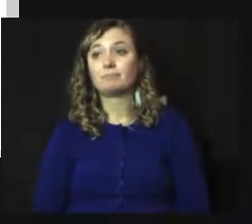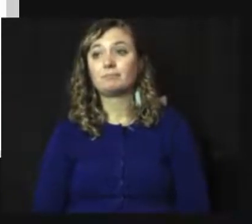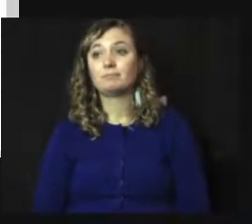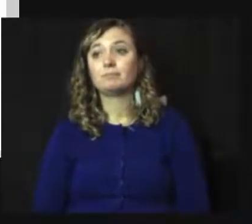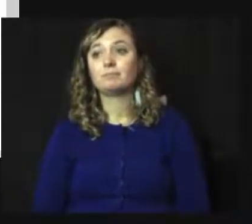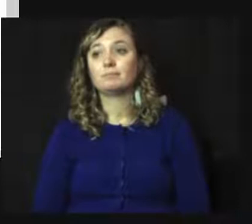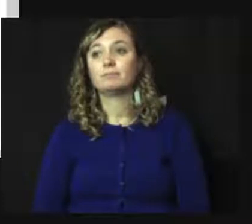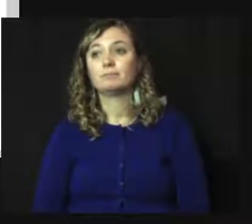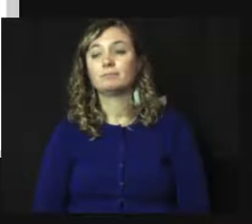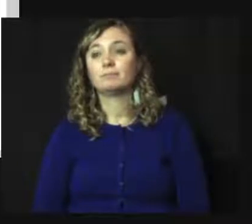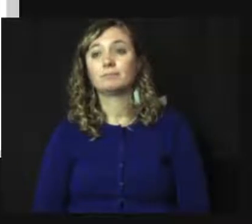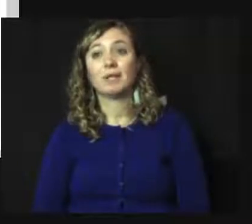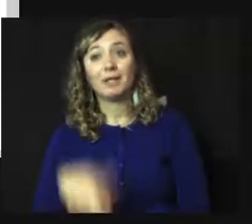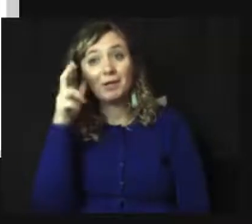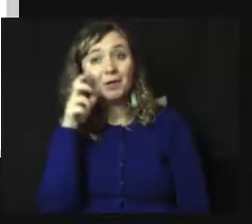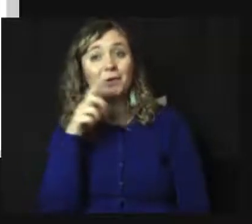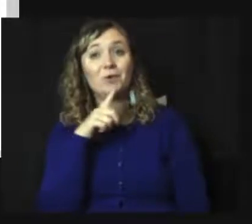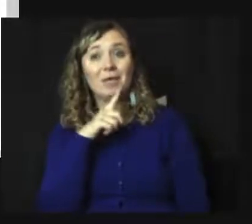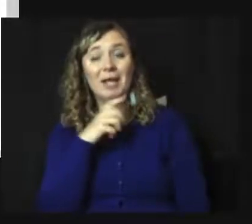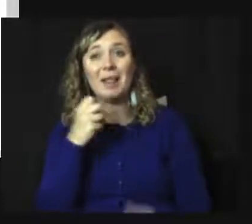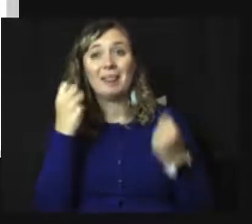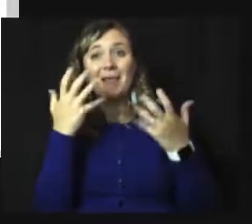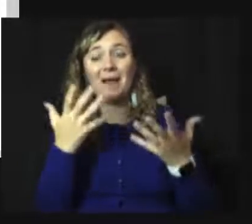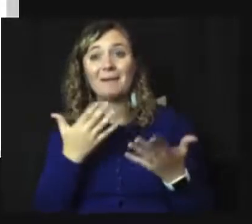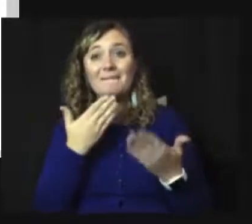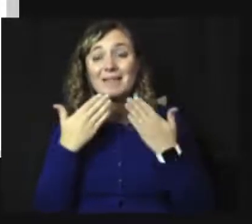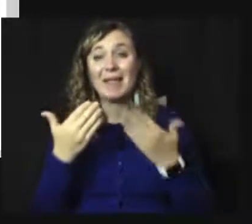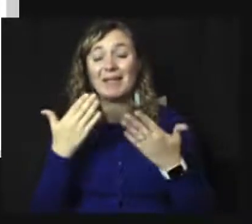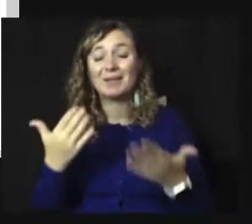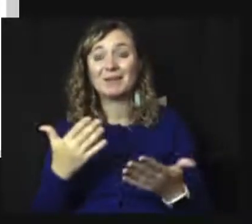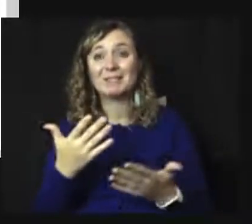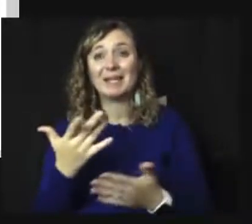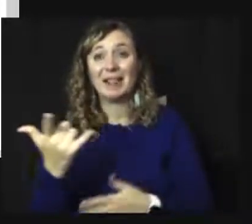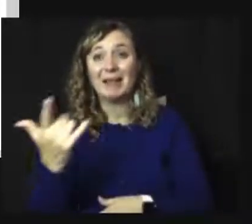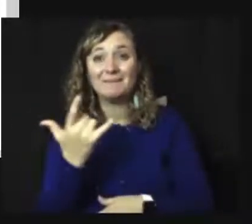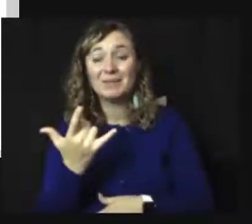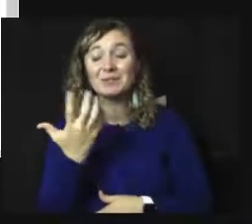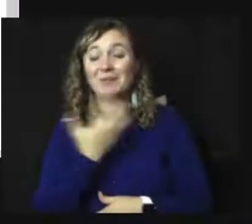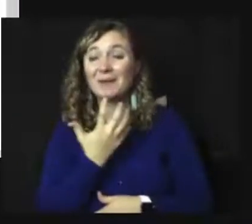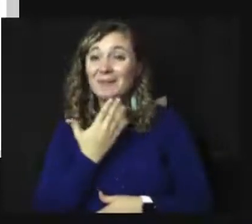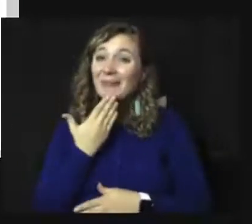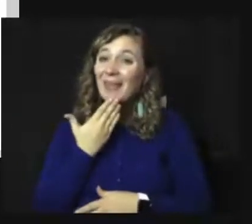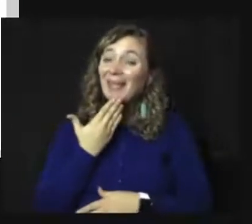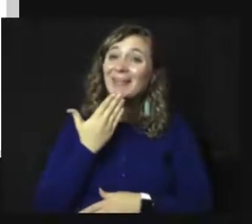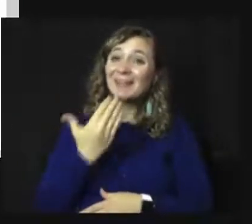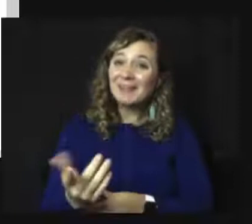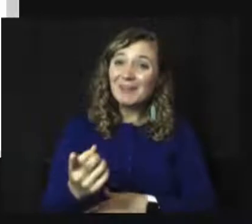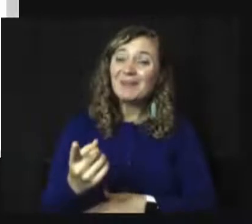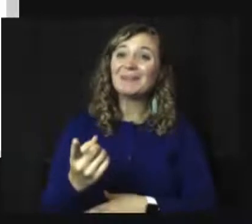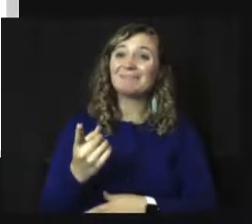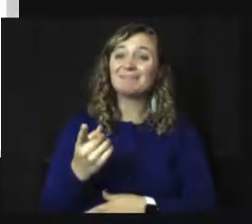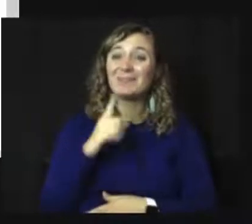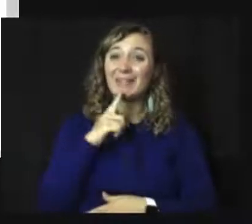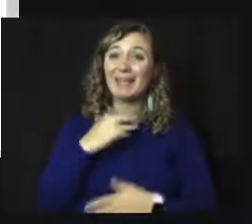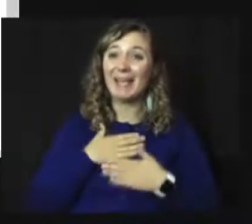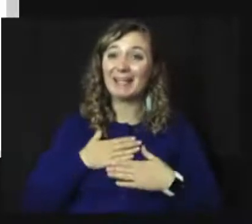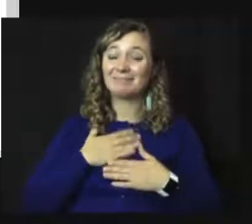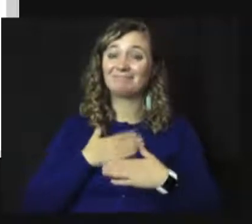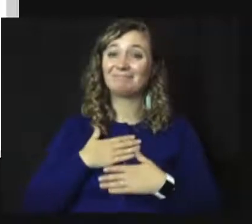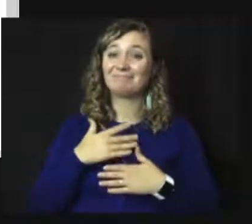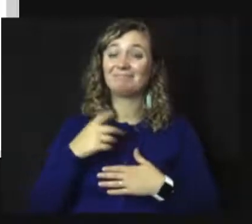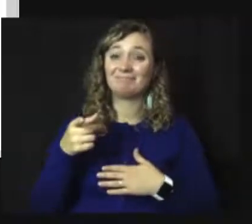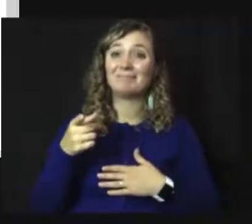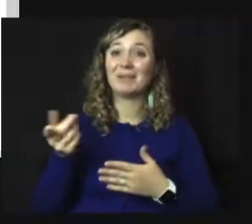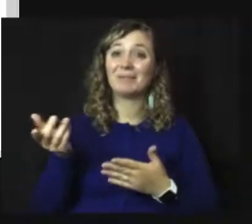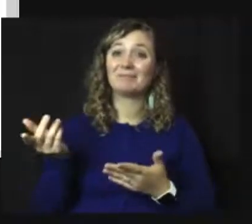Oh, I hear that there's lots of thank yous and loving yous come in. Thank you. I'm so glad that you guys are here. I don't know, maybe other people as well. I